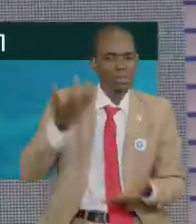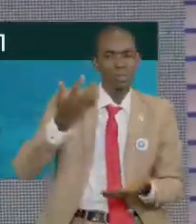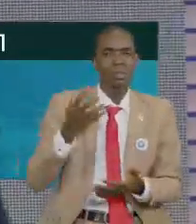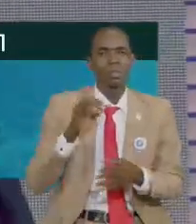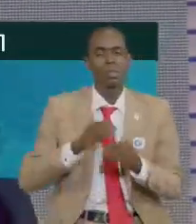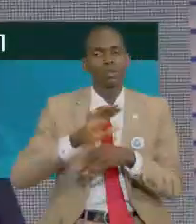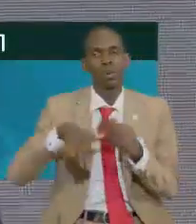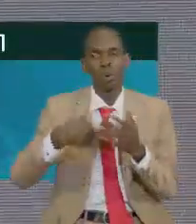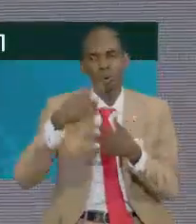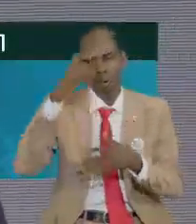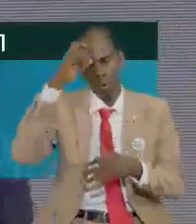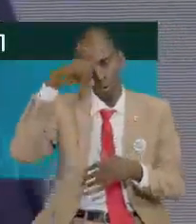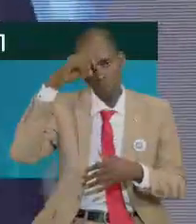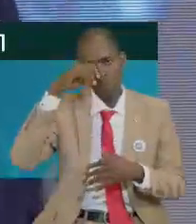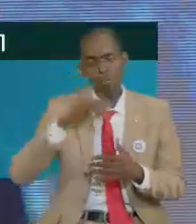wisdom.